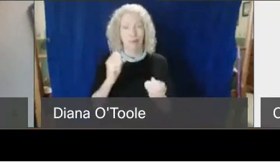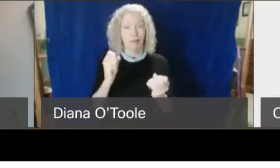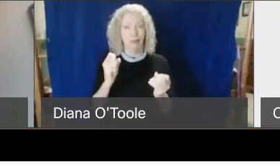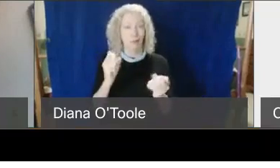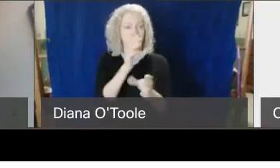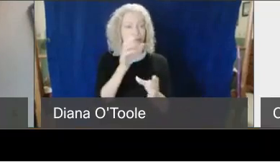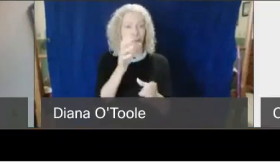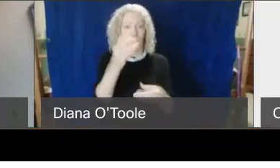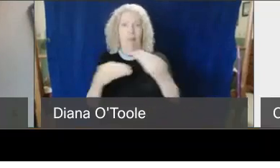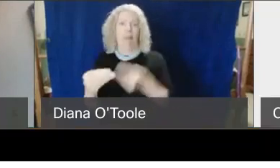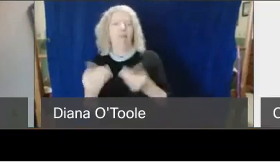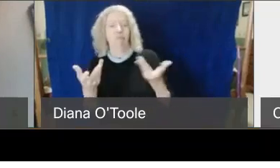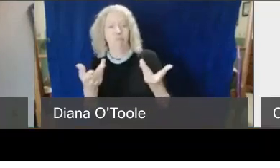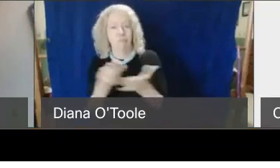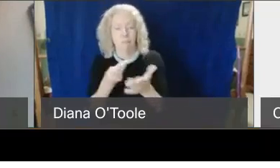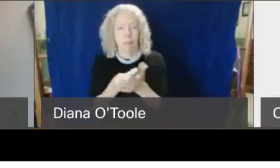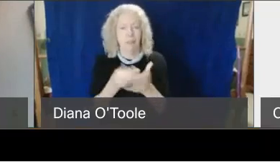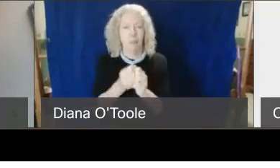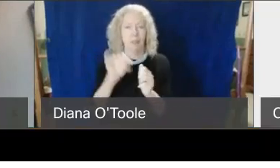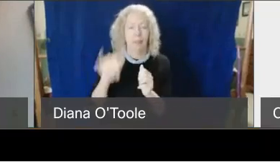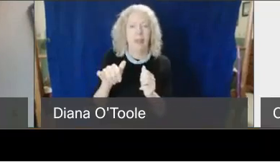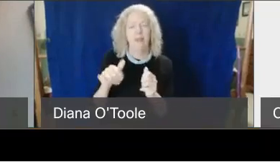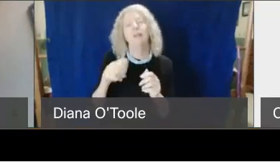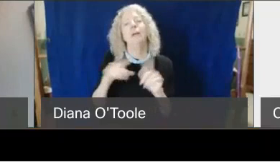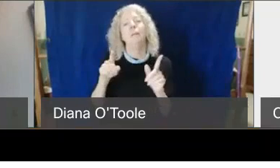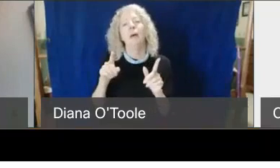about because the obvious terms are,